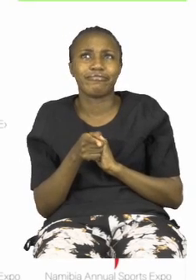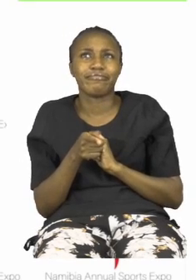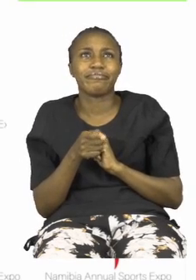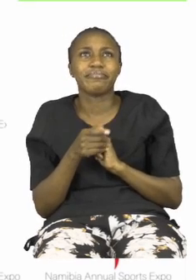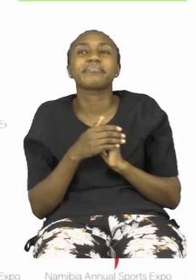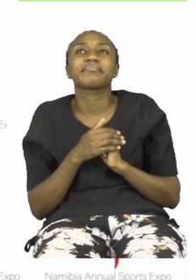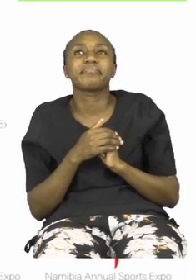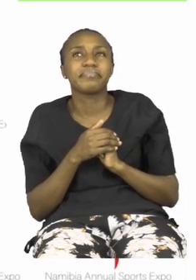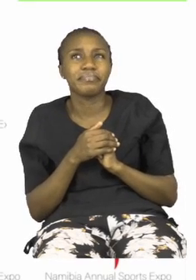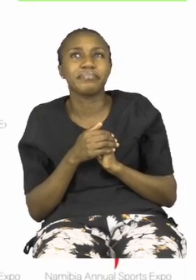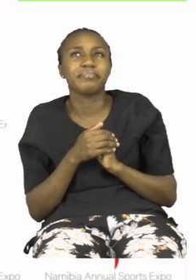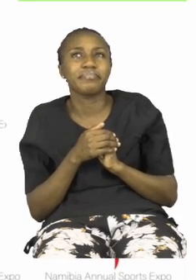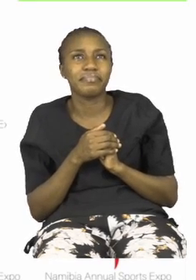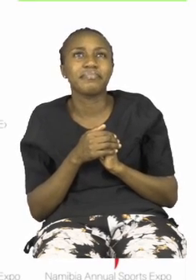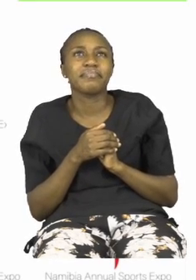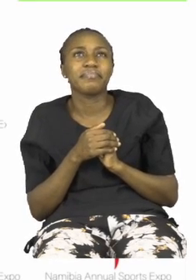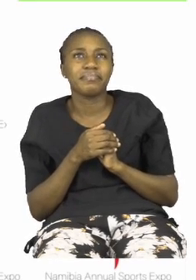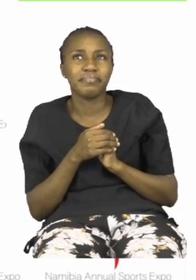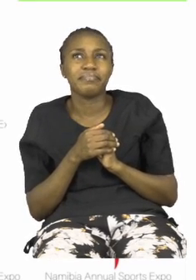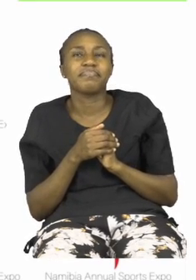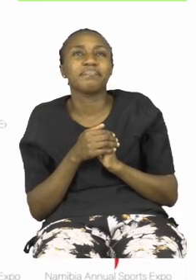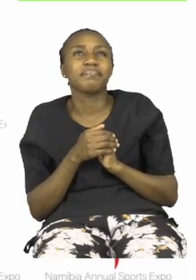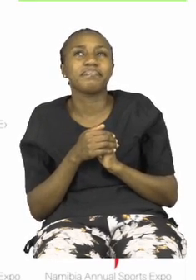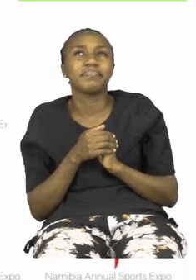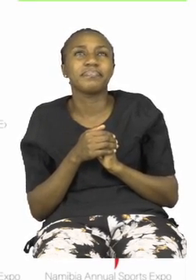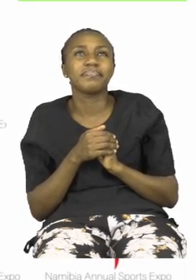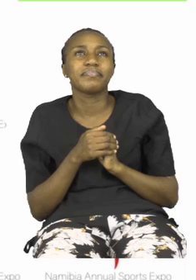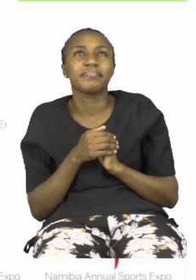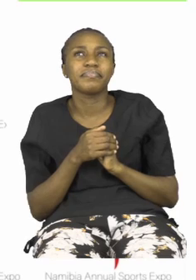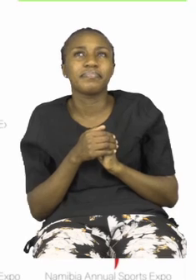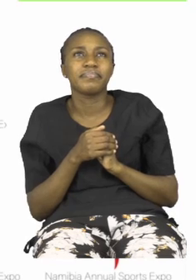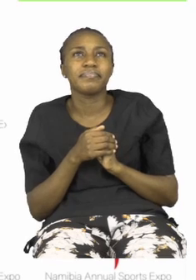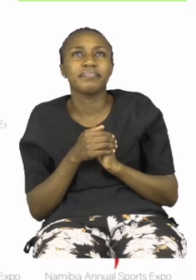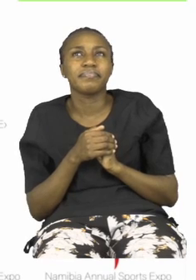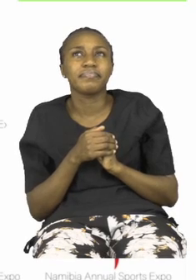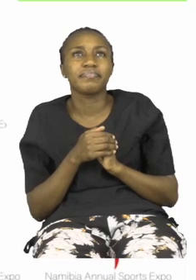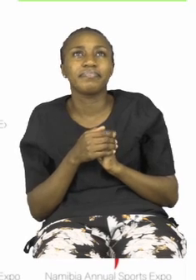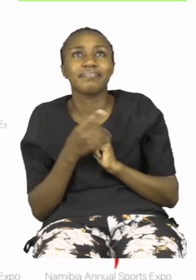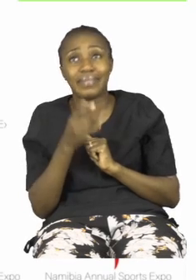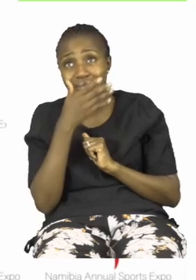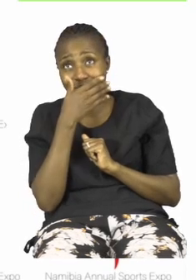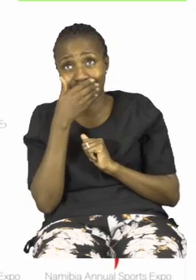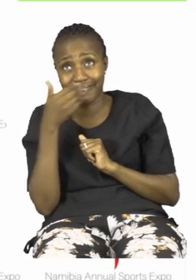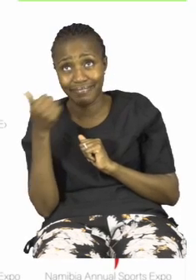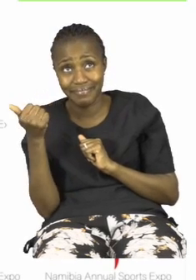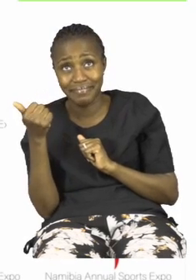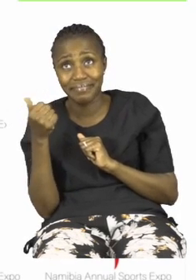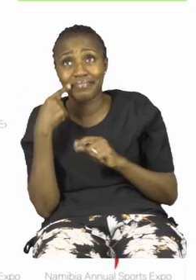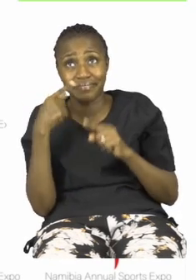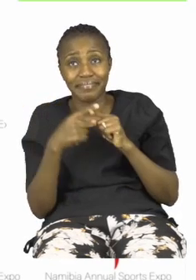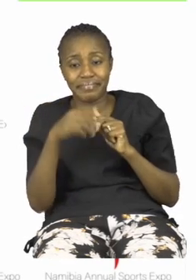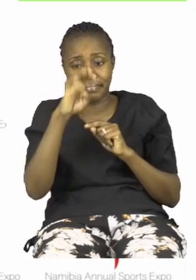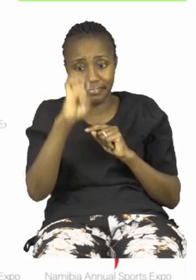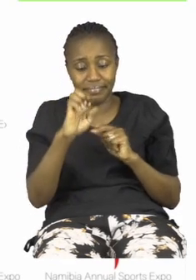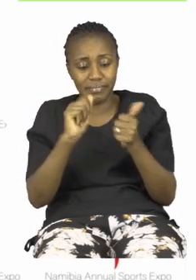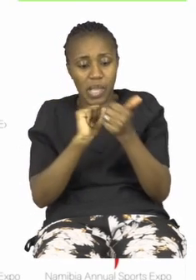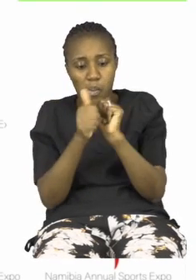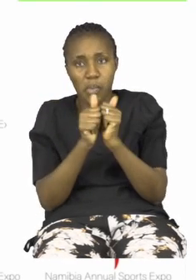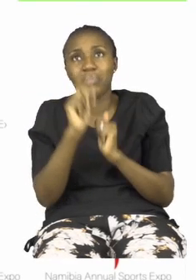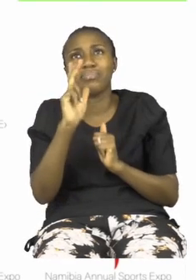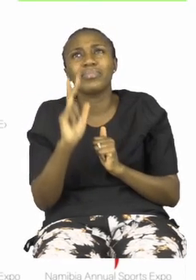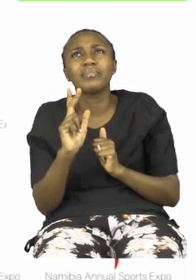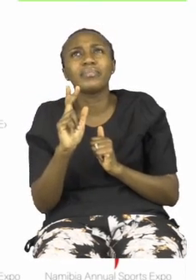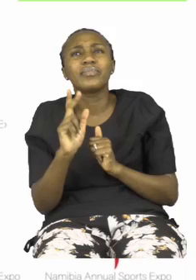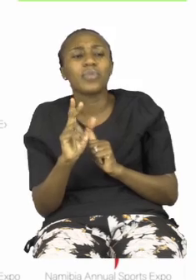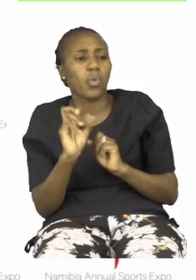say they're athletes, they're not athletes, they're e-athletes. But I think the best term for now would be e-athlete. All right, so when did you get into the